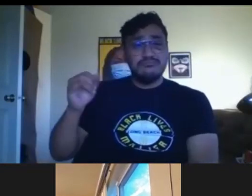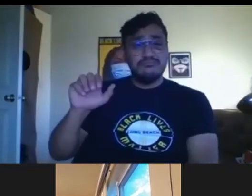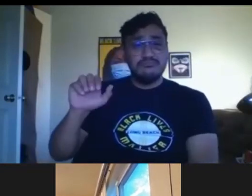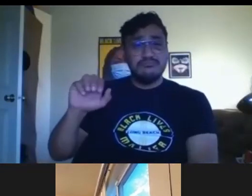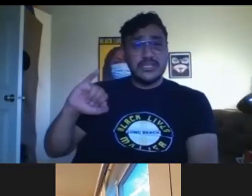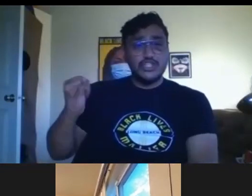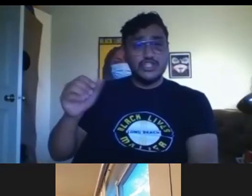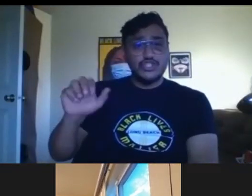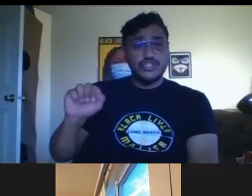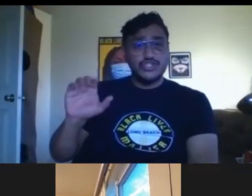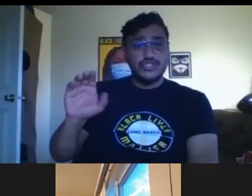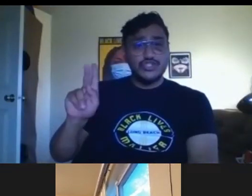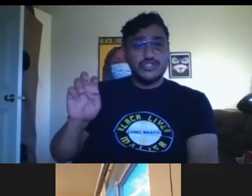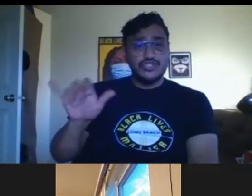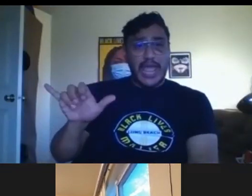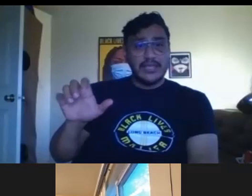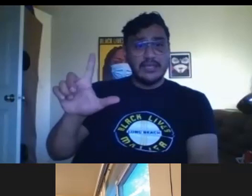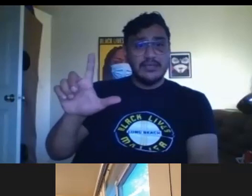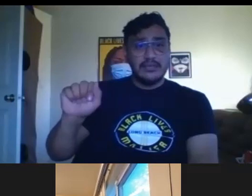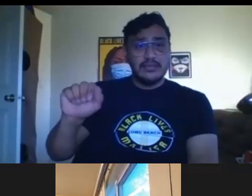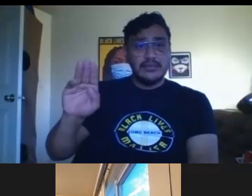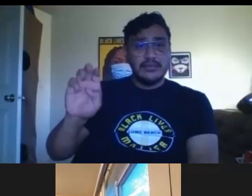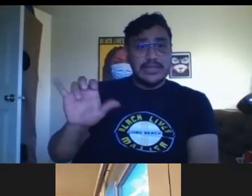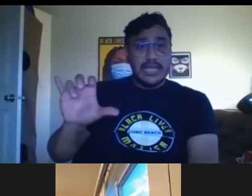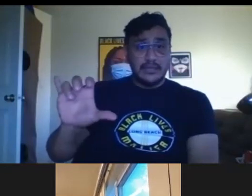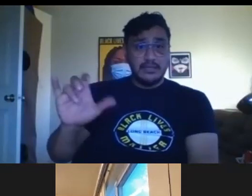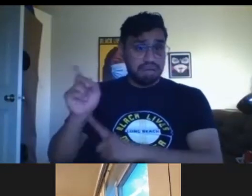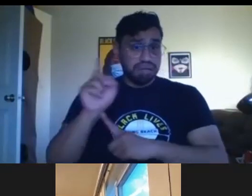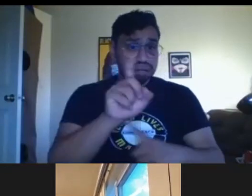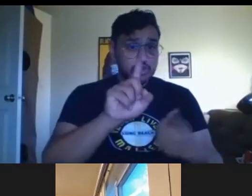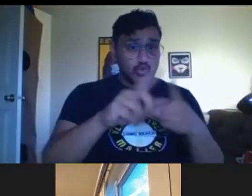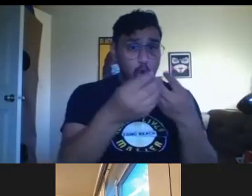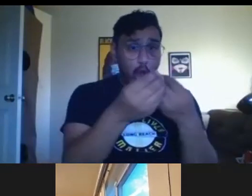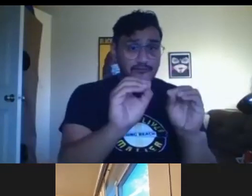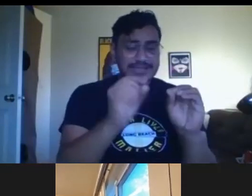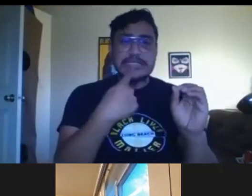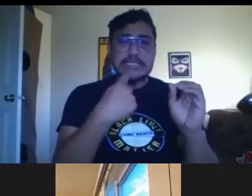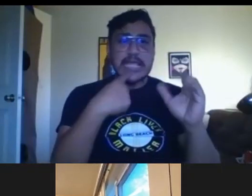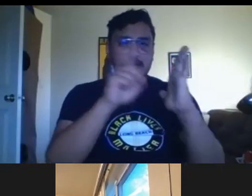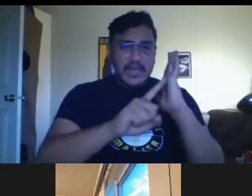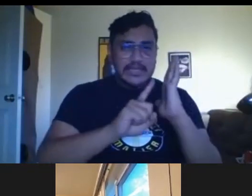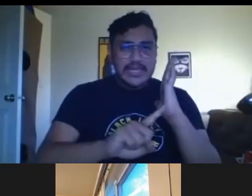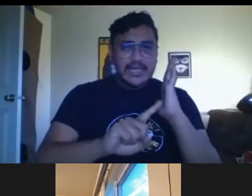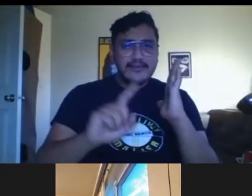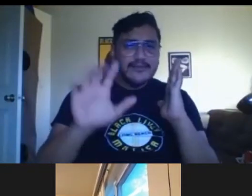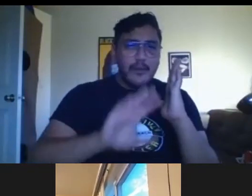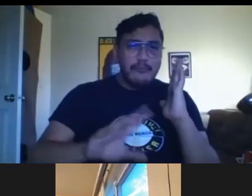it came to her office and it was being investigated. It took about, I'd say, a year and a half.